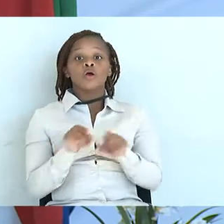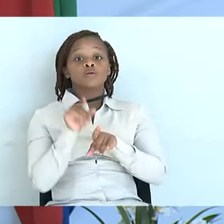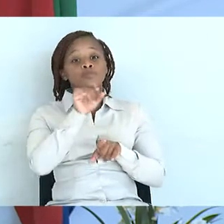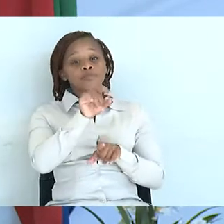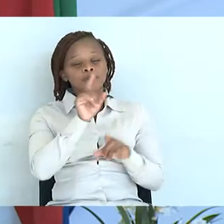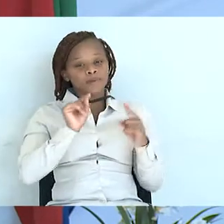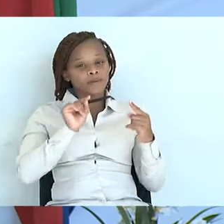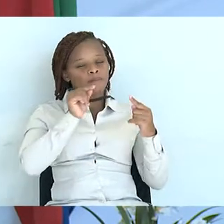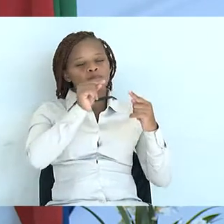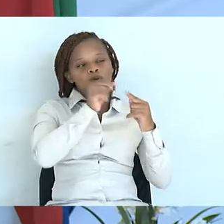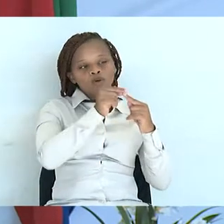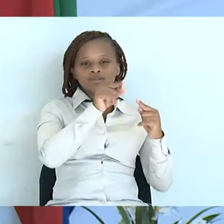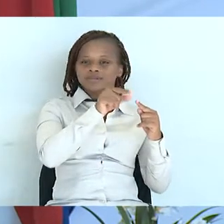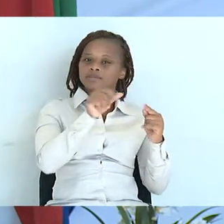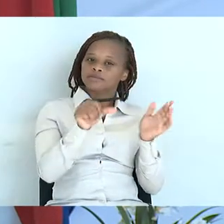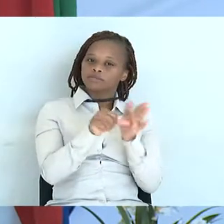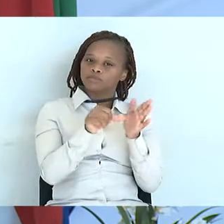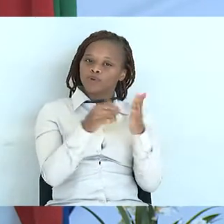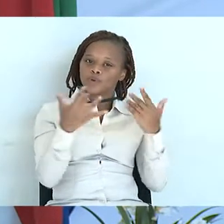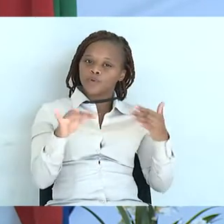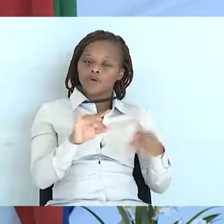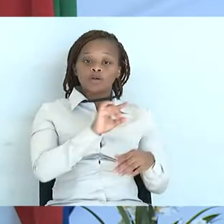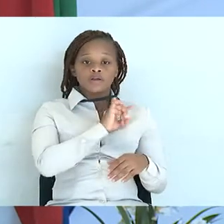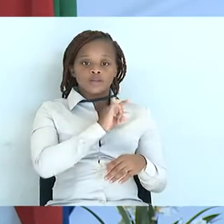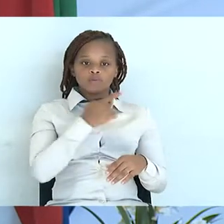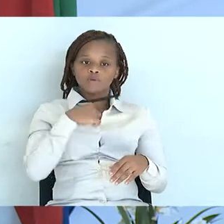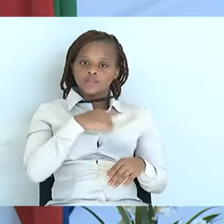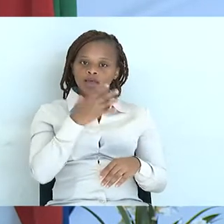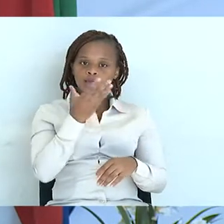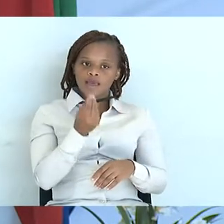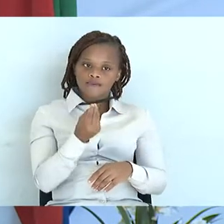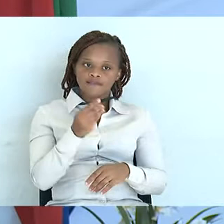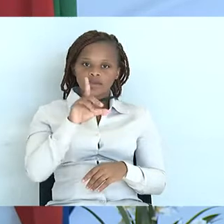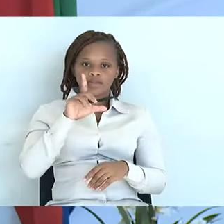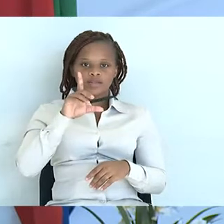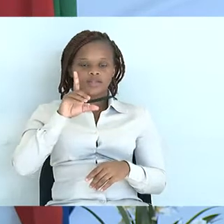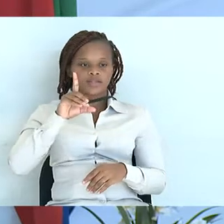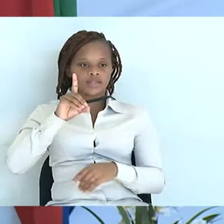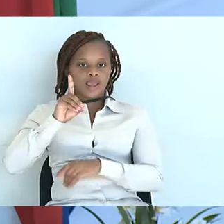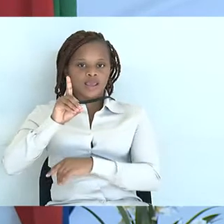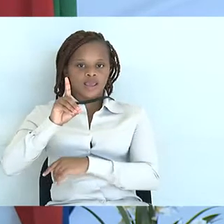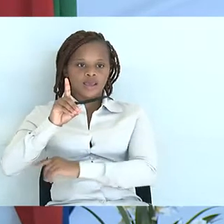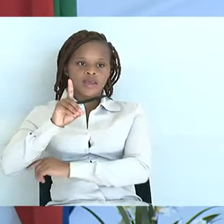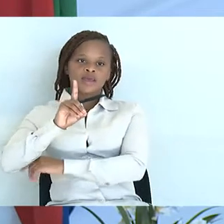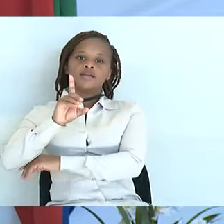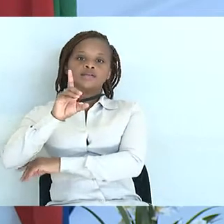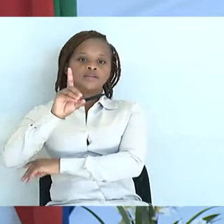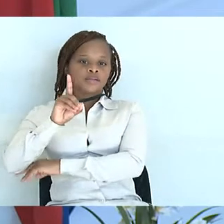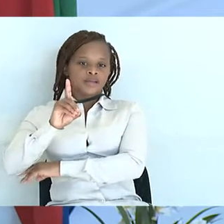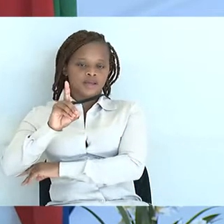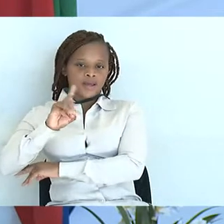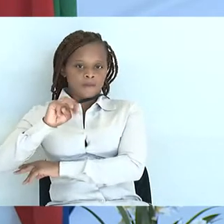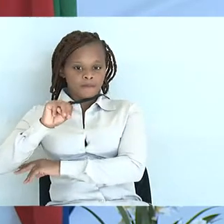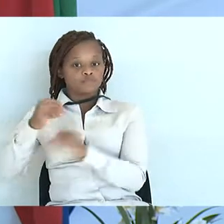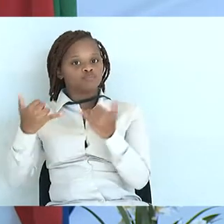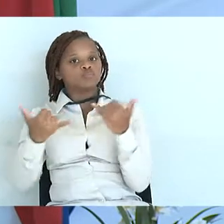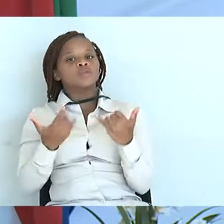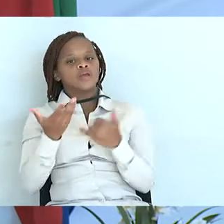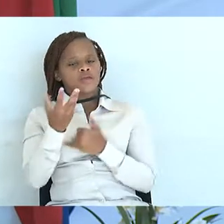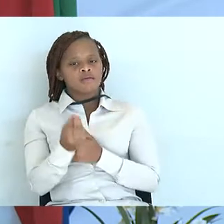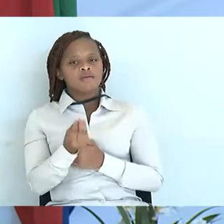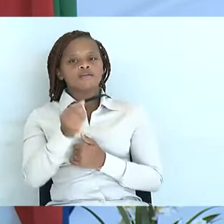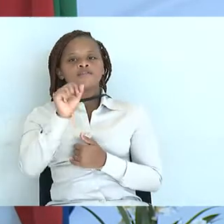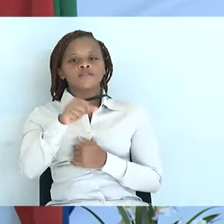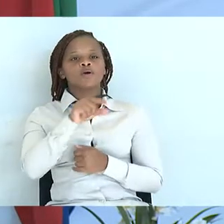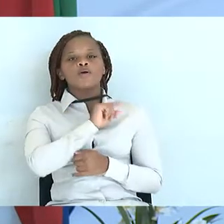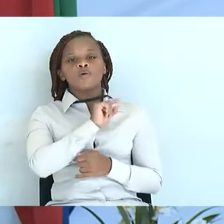important. That's why we have the district development model today. The aim is to really strengthen the capacity of